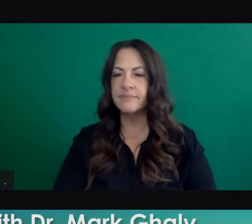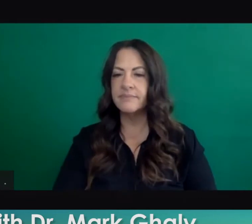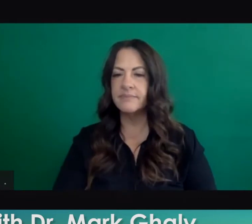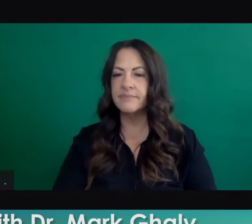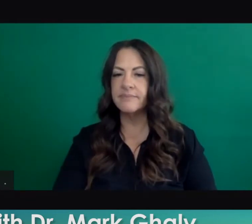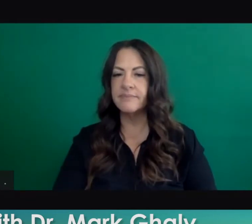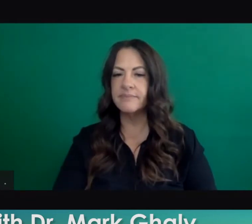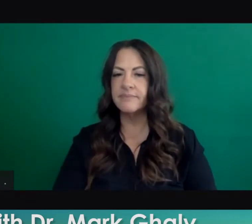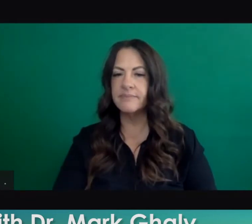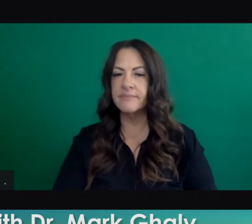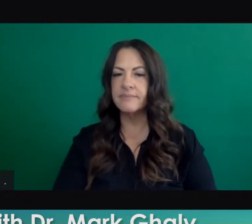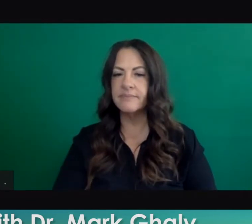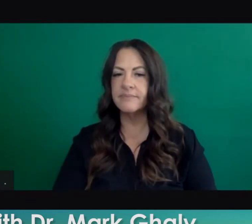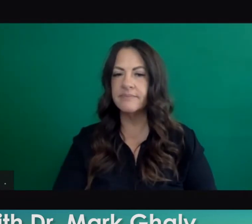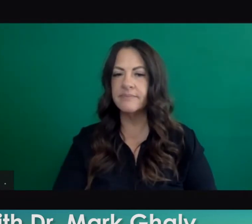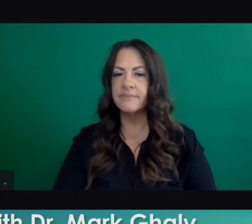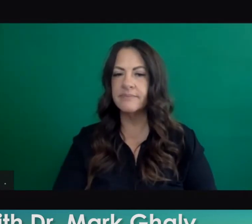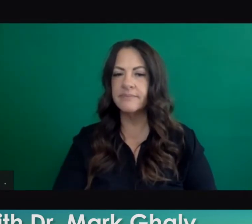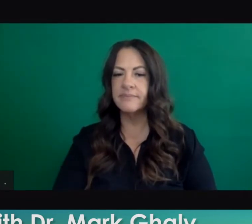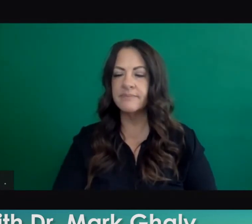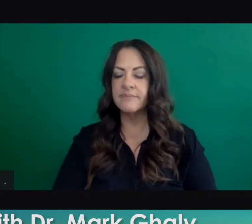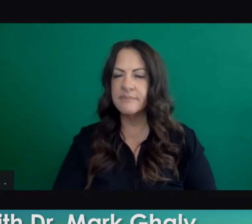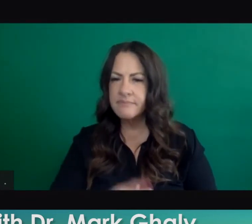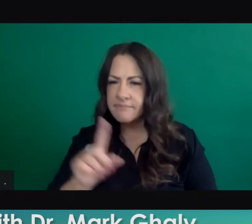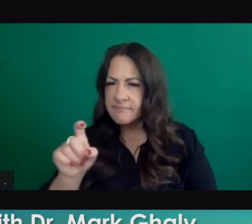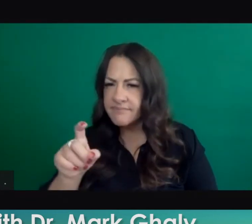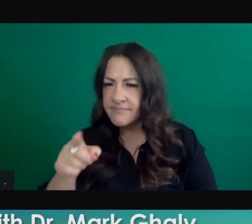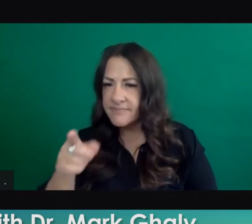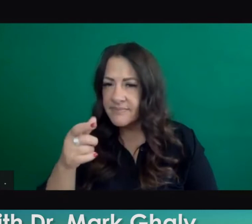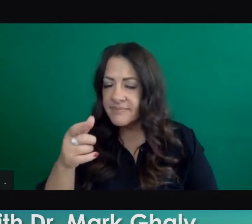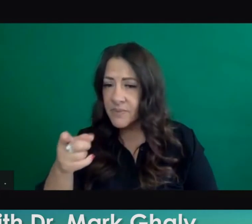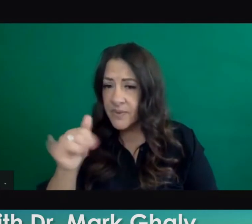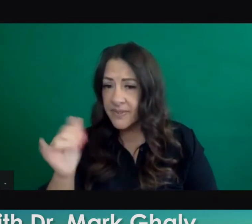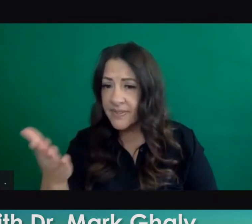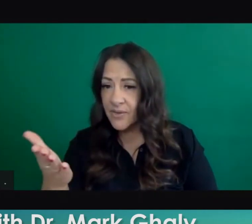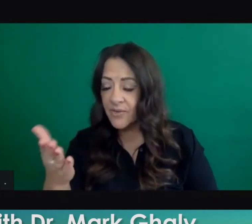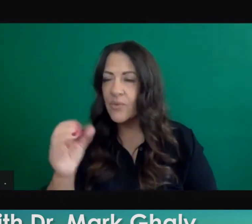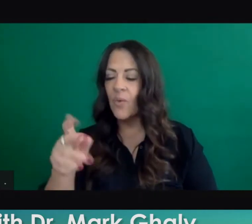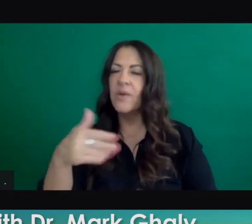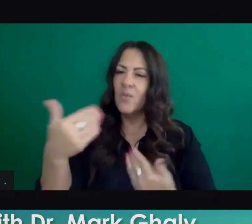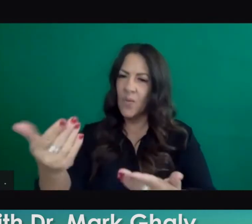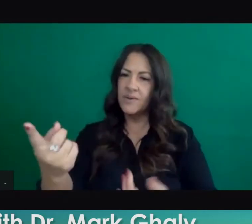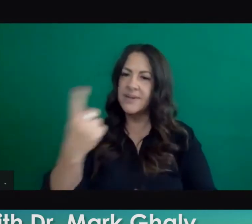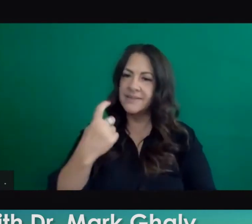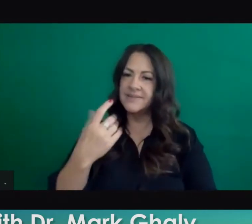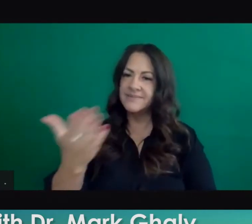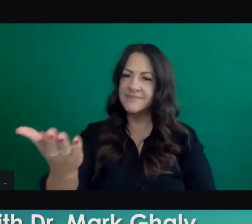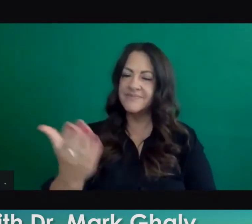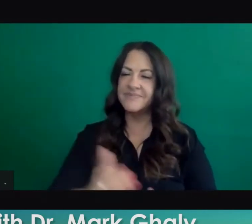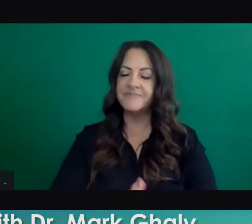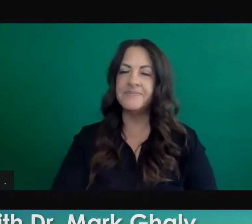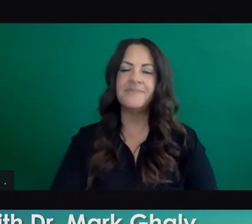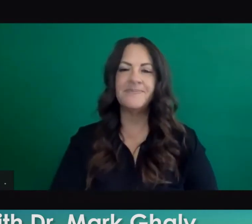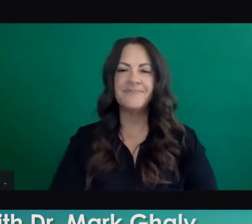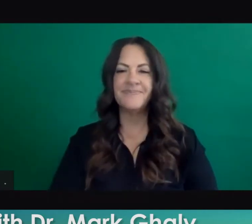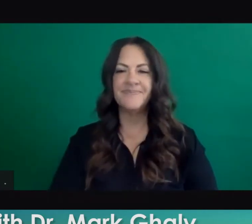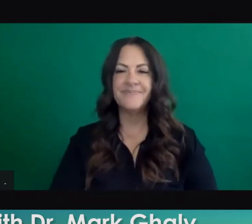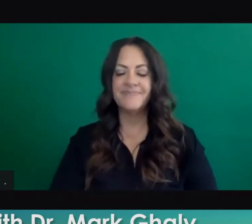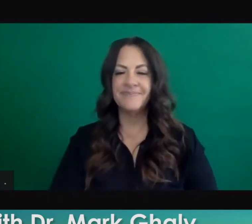Hello? Yes, Spencer, is that you? Yes. Oh, sorry. Great. No, please go ahead with your question. Thank